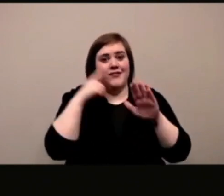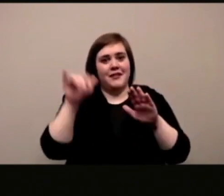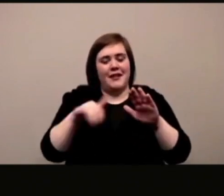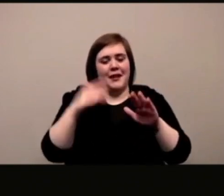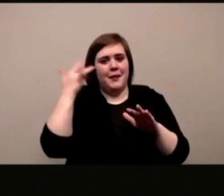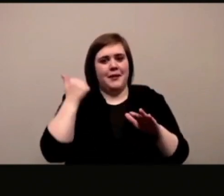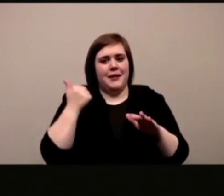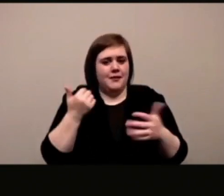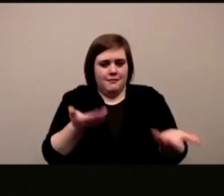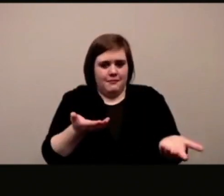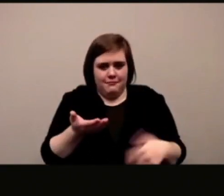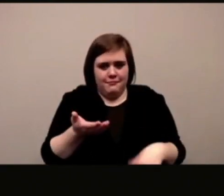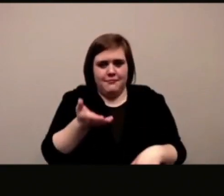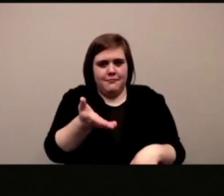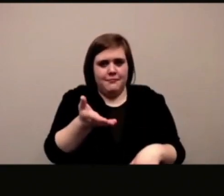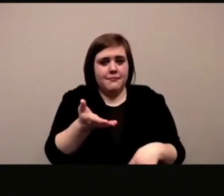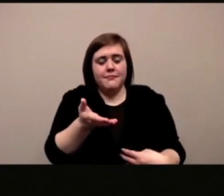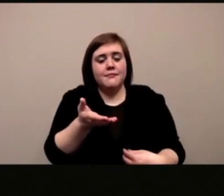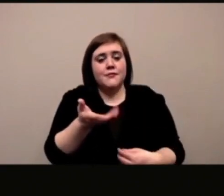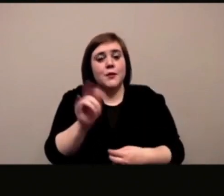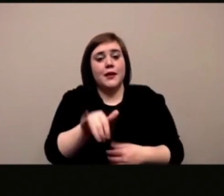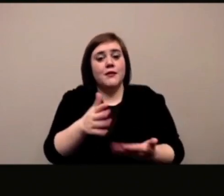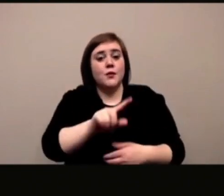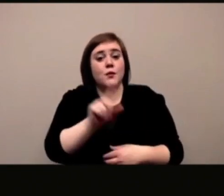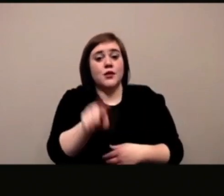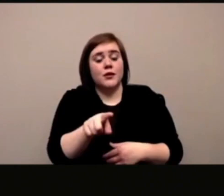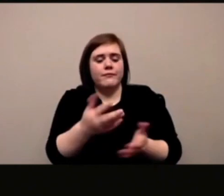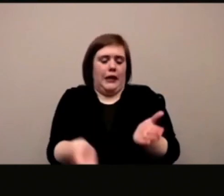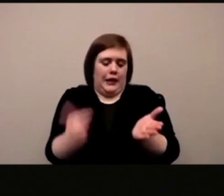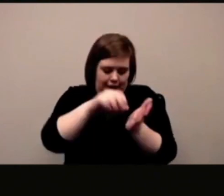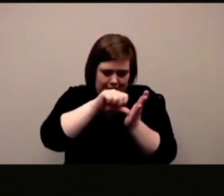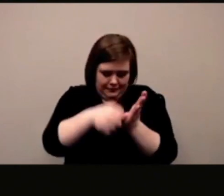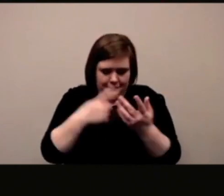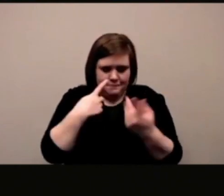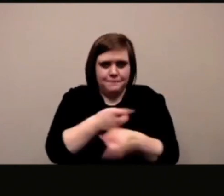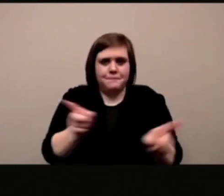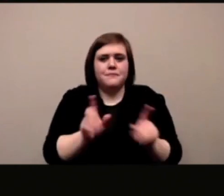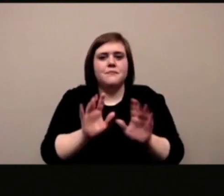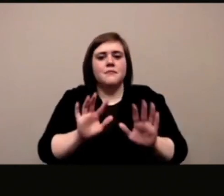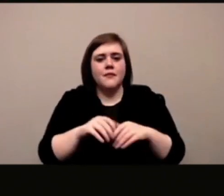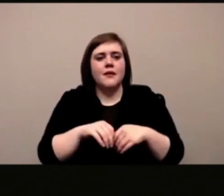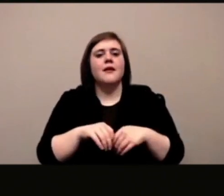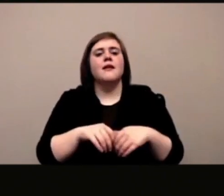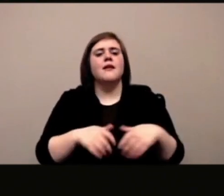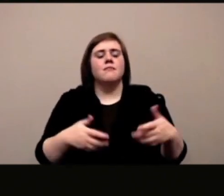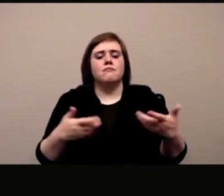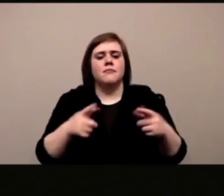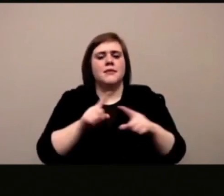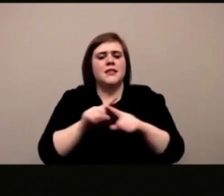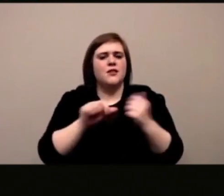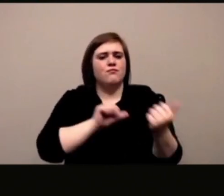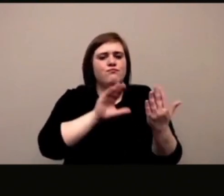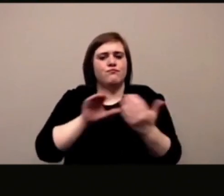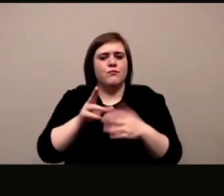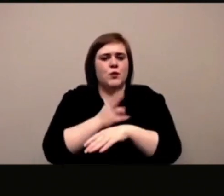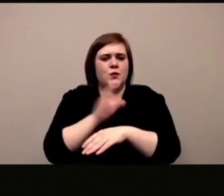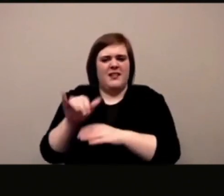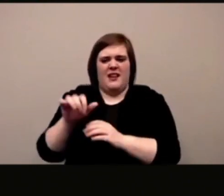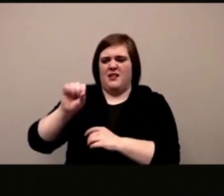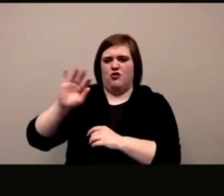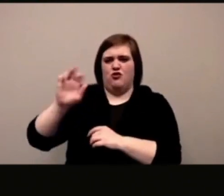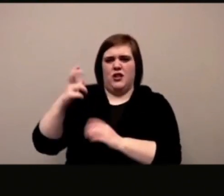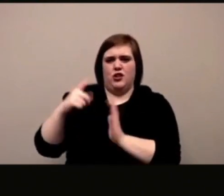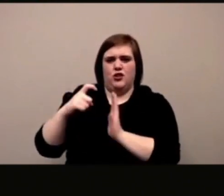basically just doing that. So the question is, once again, what are some ways that you've used Scratch as a tool to add